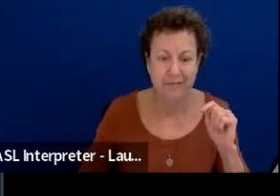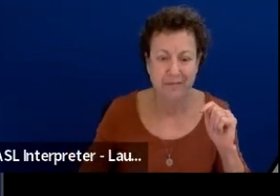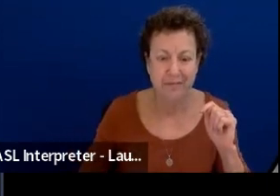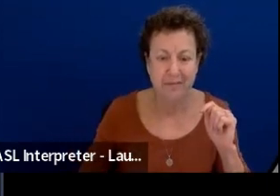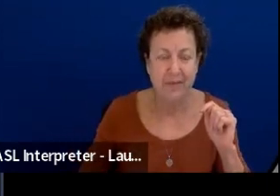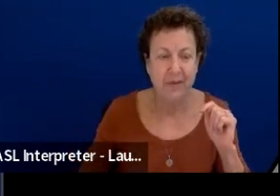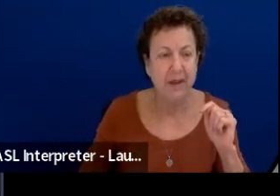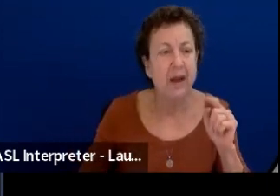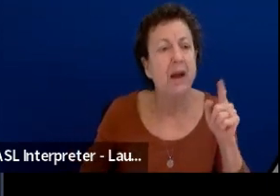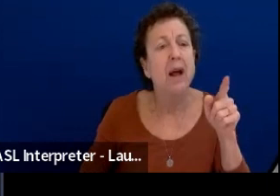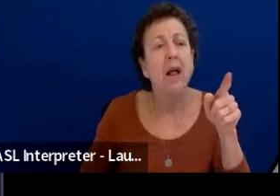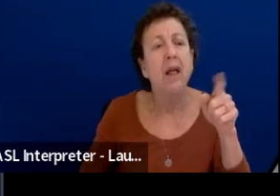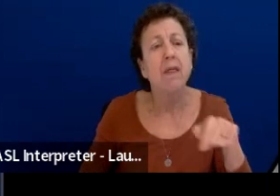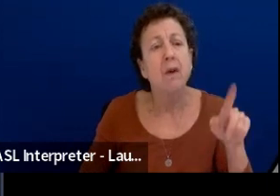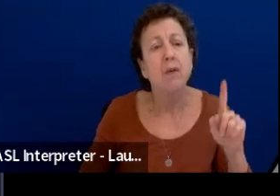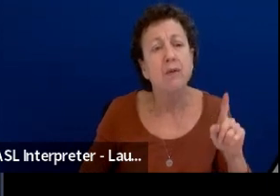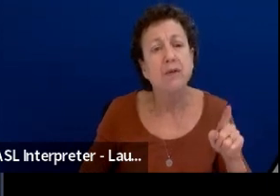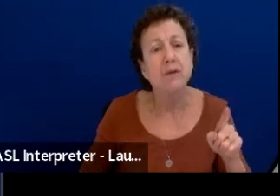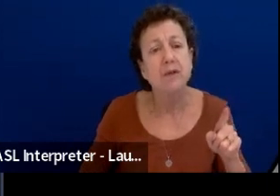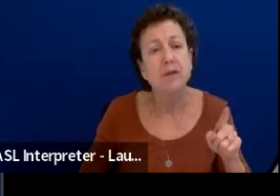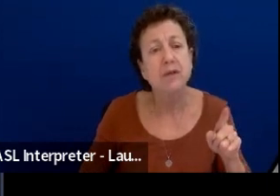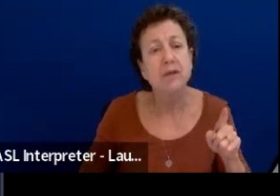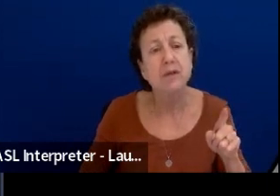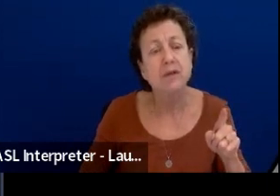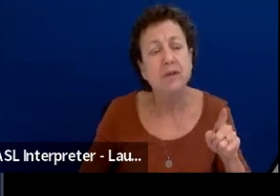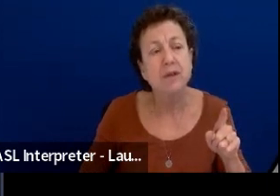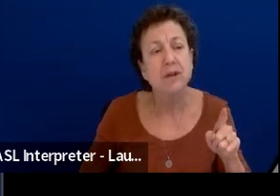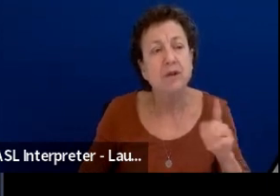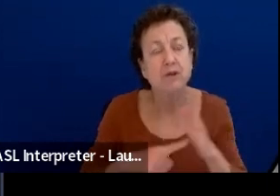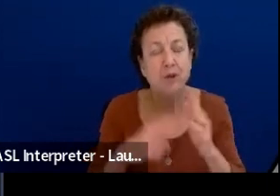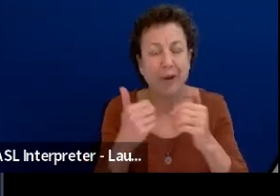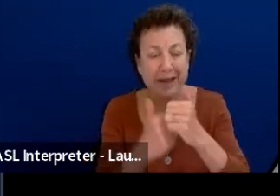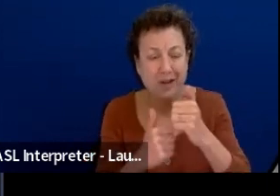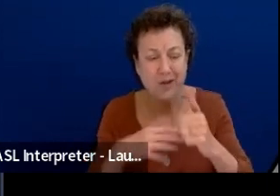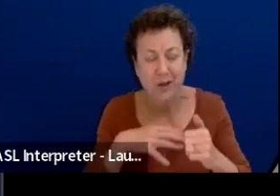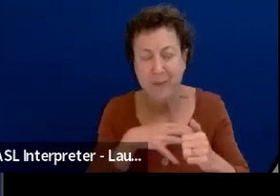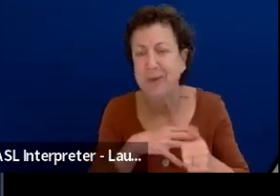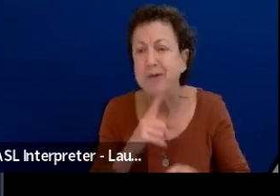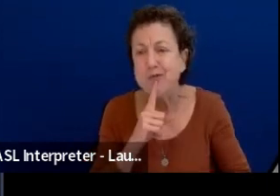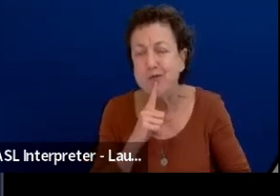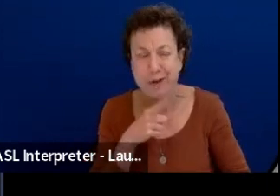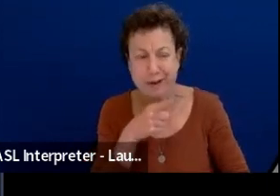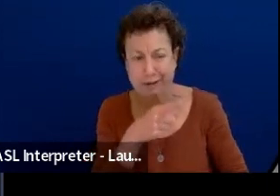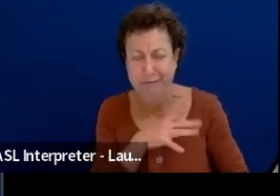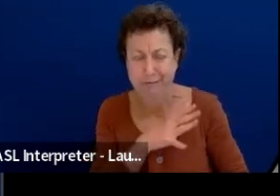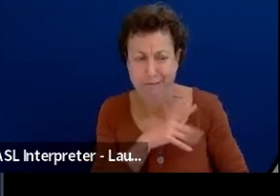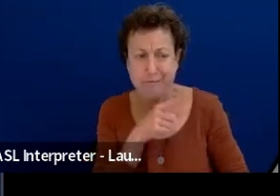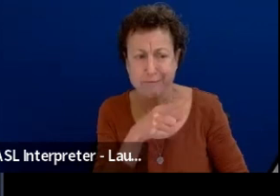And these are broken down by committee, and this is really handy,